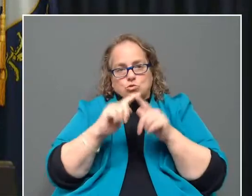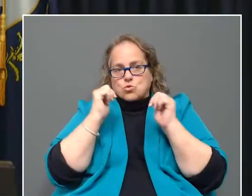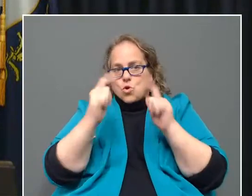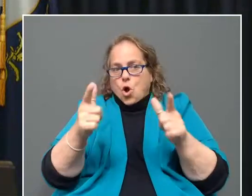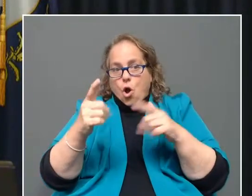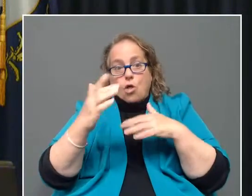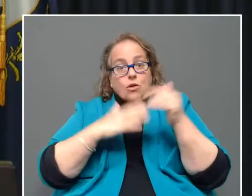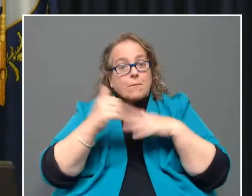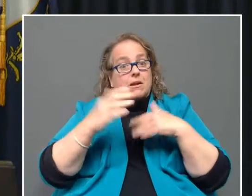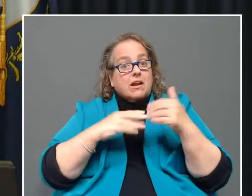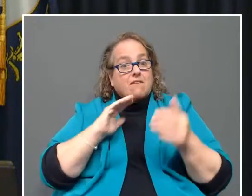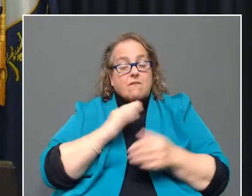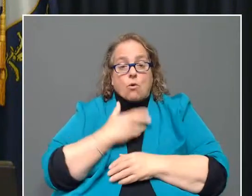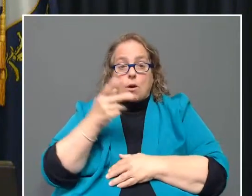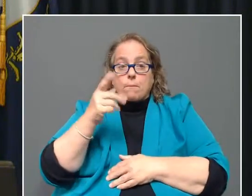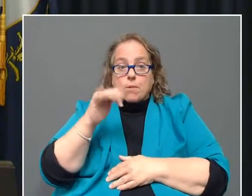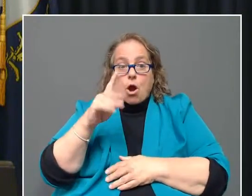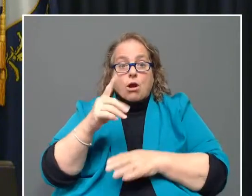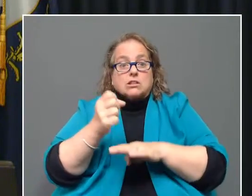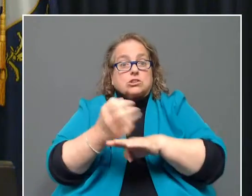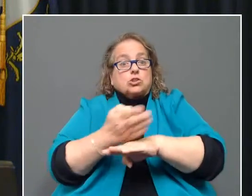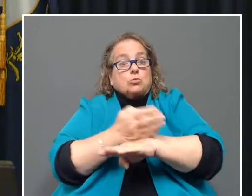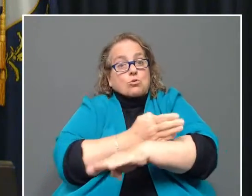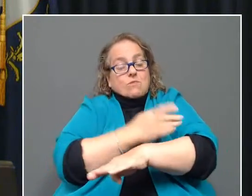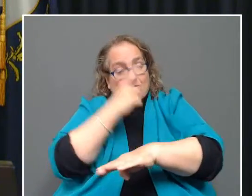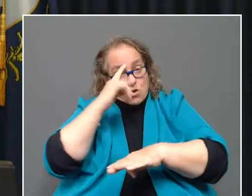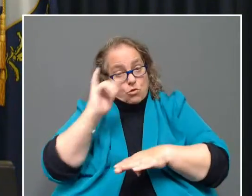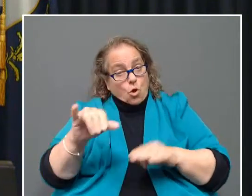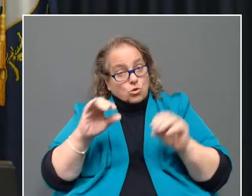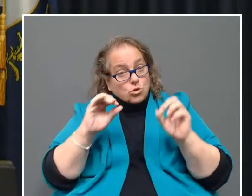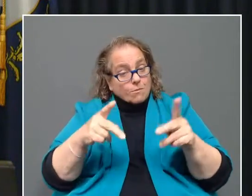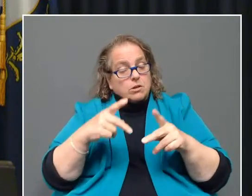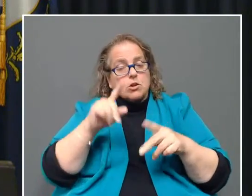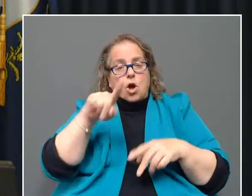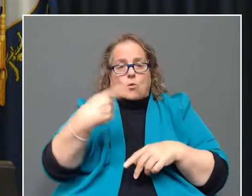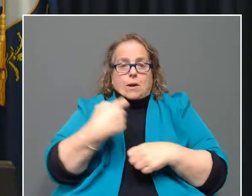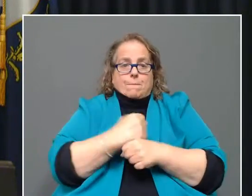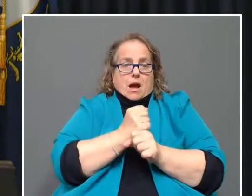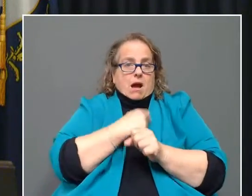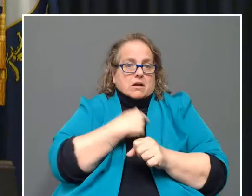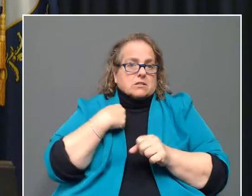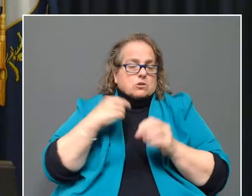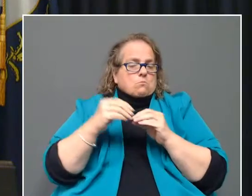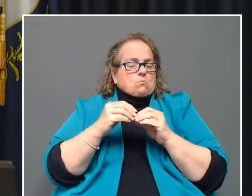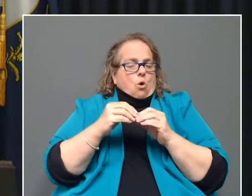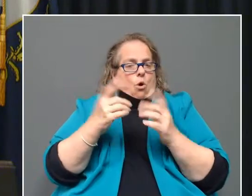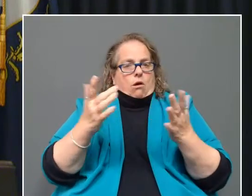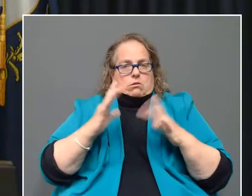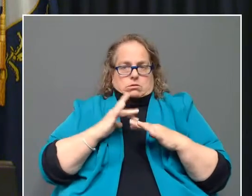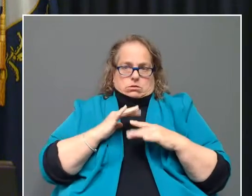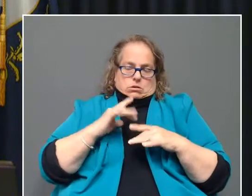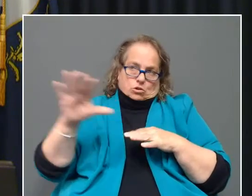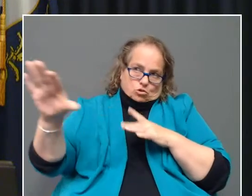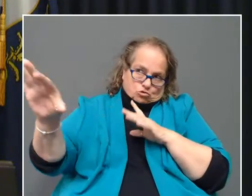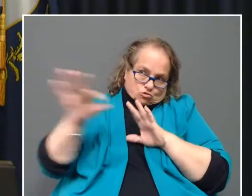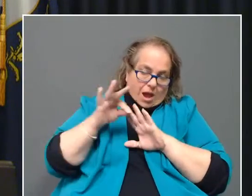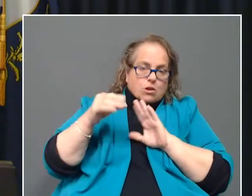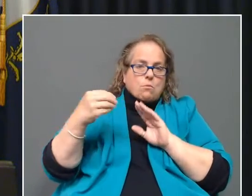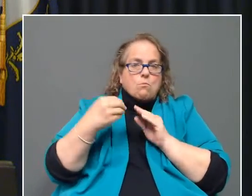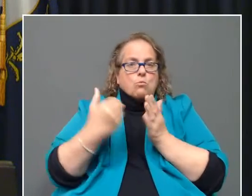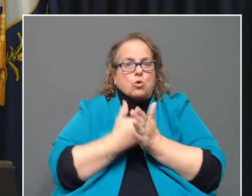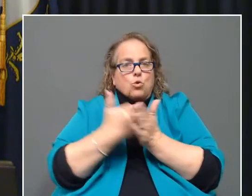parks, the improvements of those opportunities only make us more attractive for new business and only improves our quality of